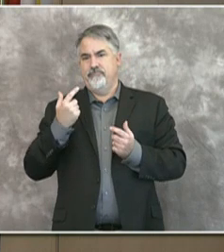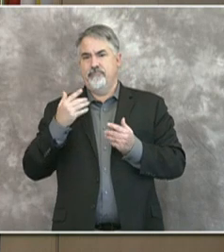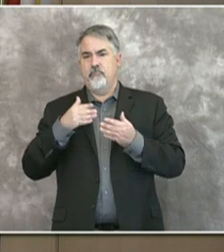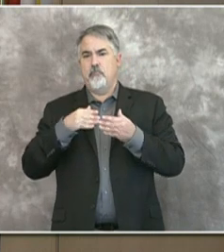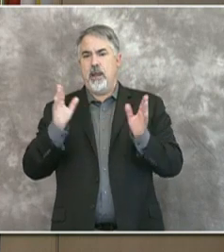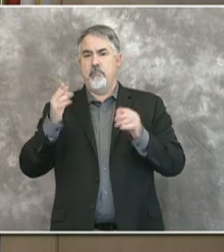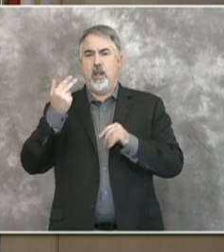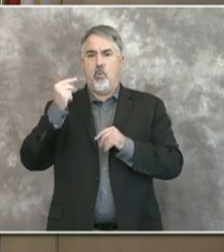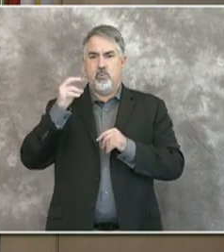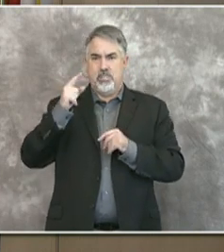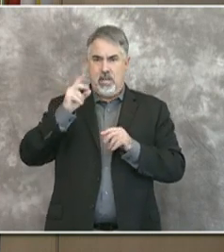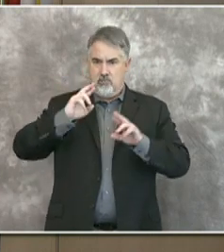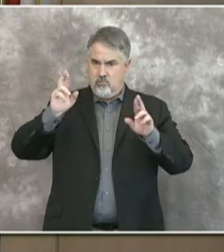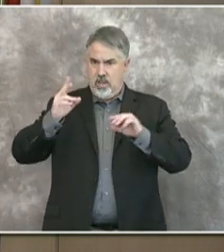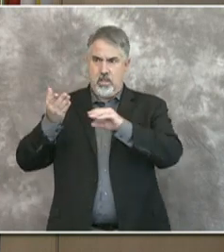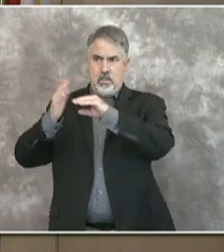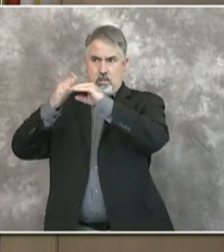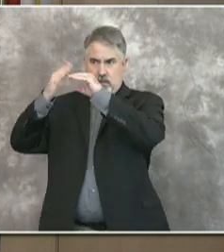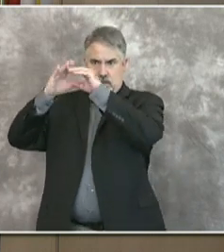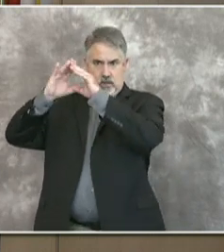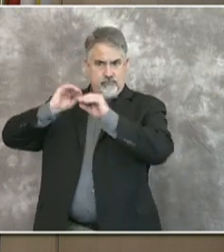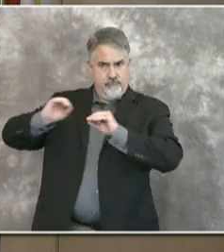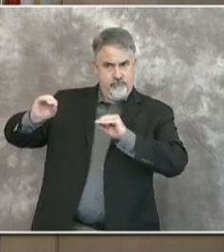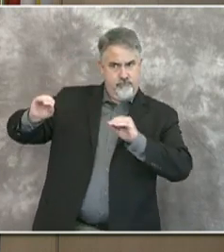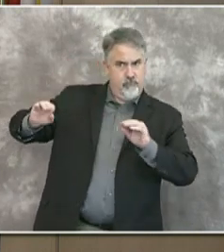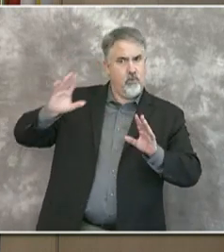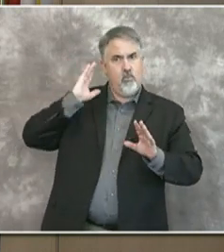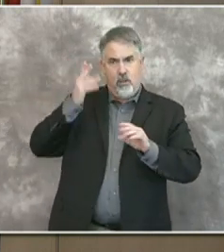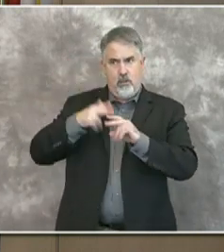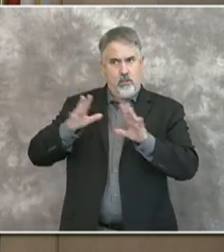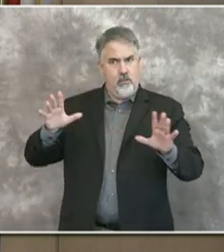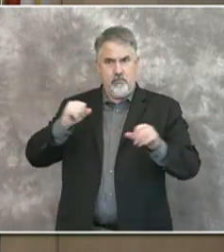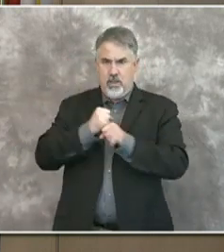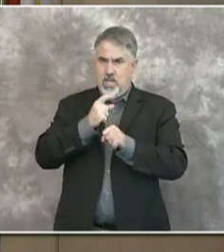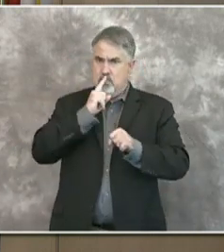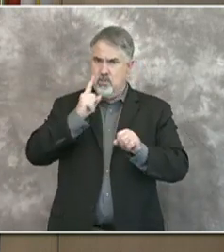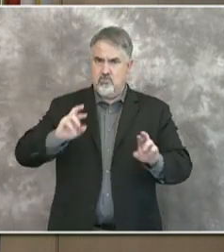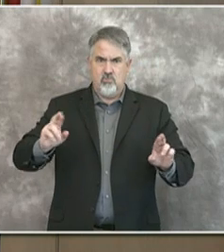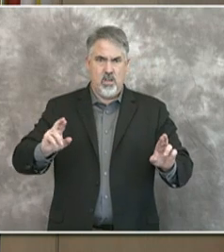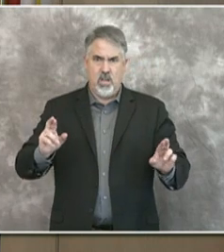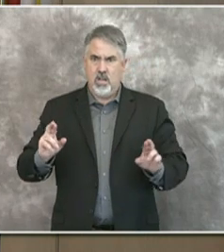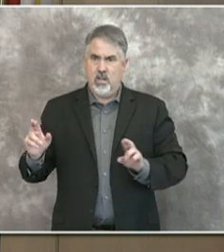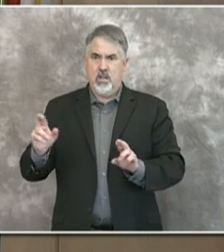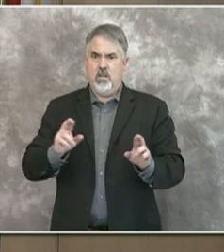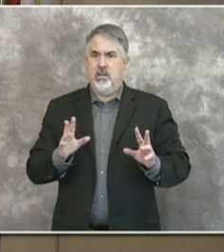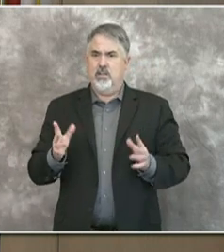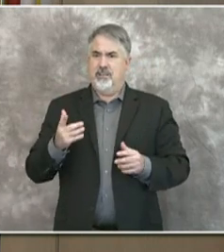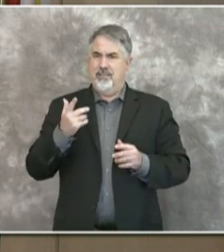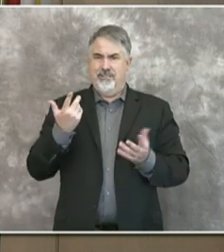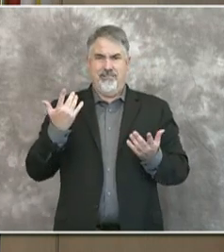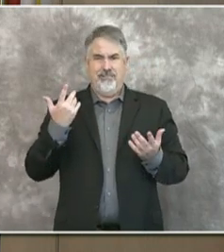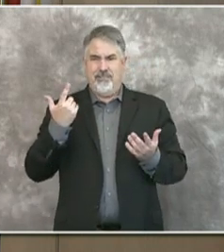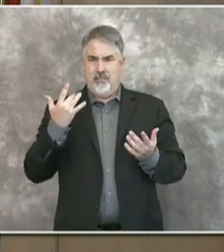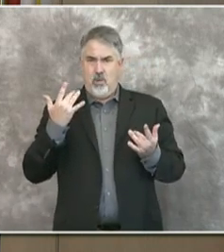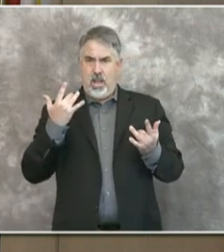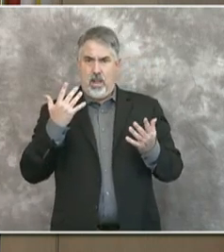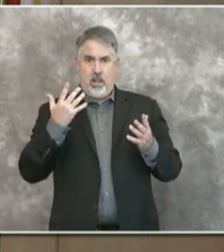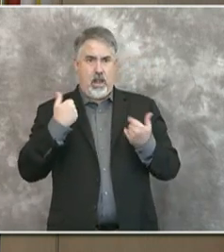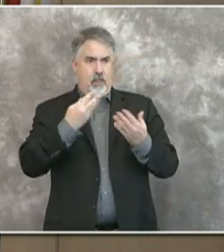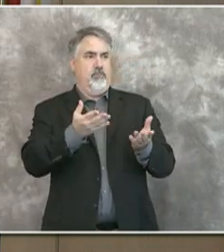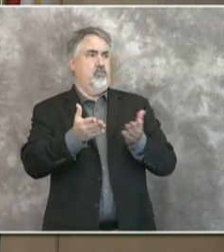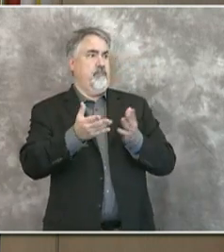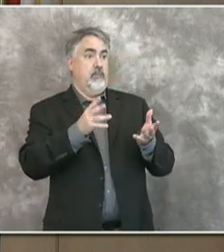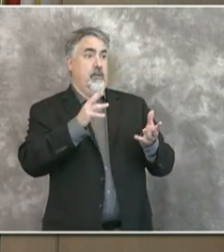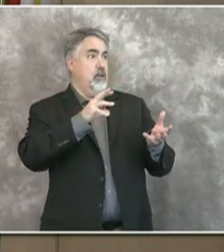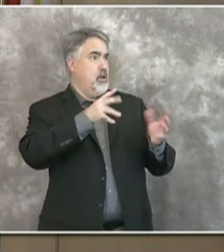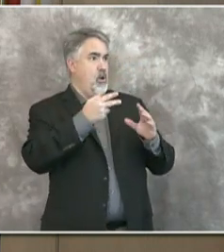increase. And our team is thinking creatively about additional ways we can deliver services with our community partners to those